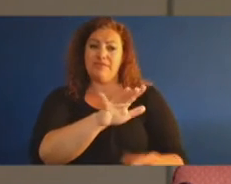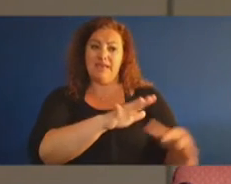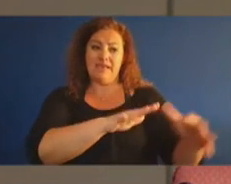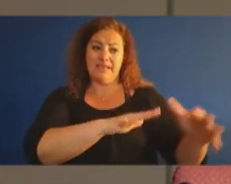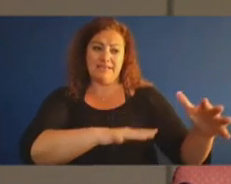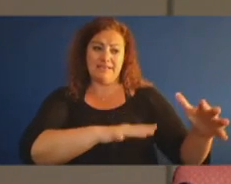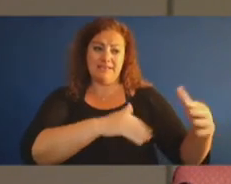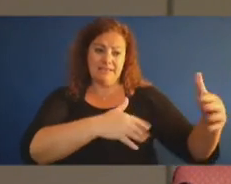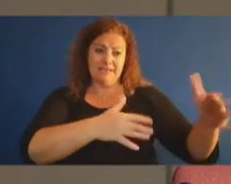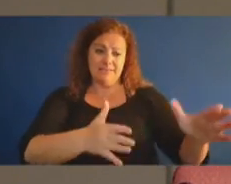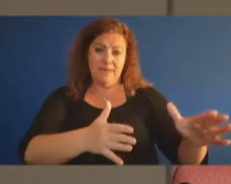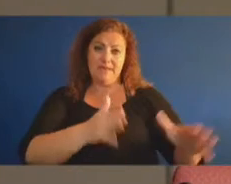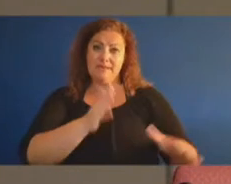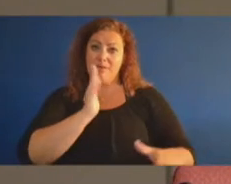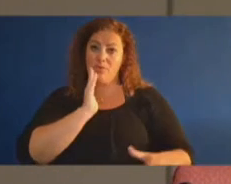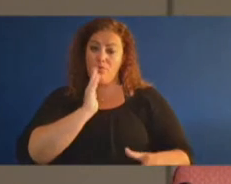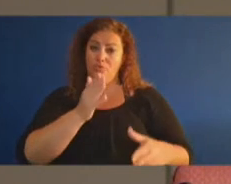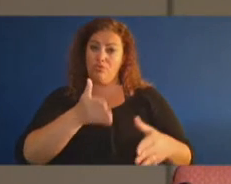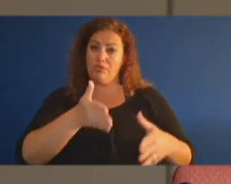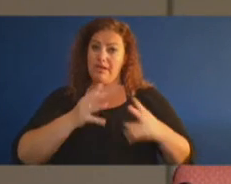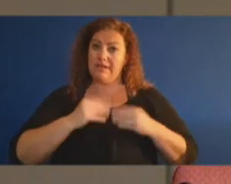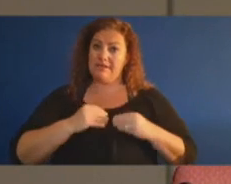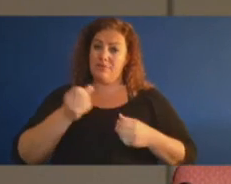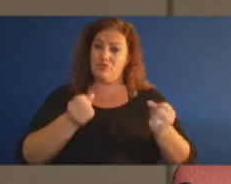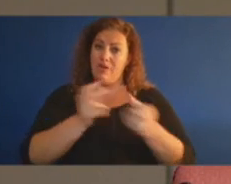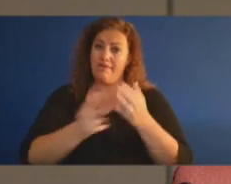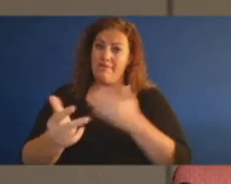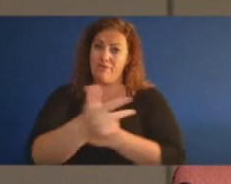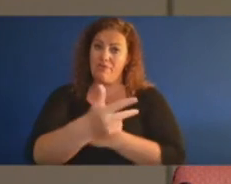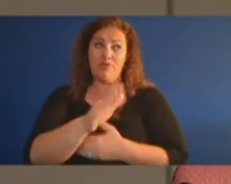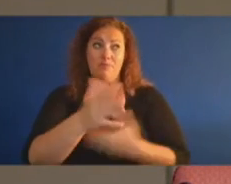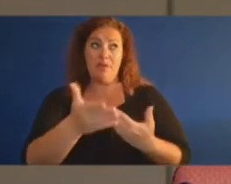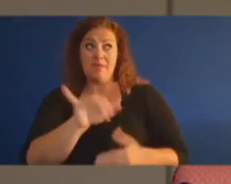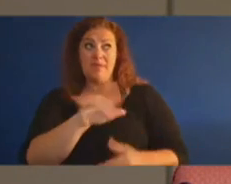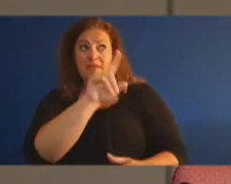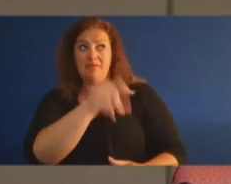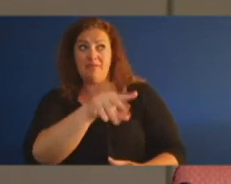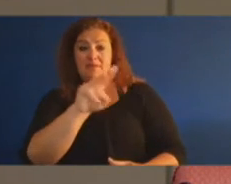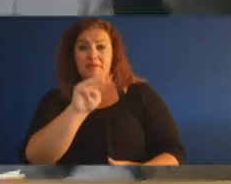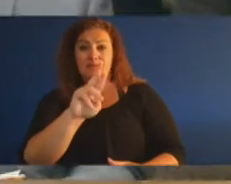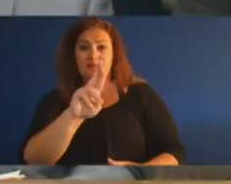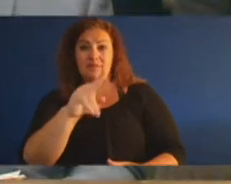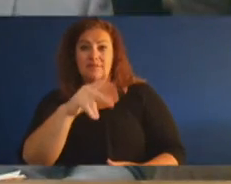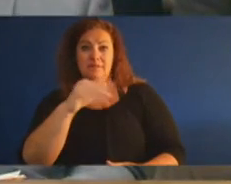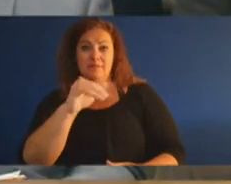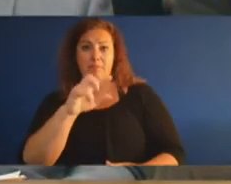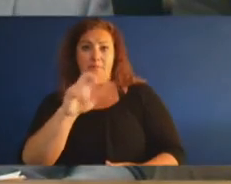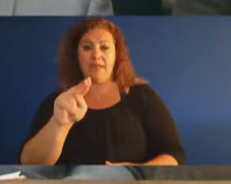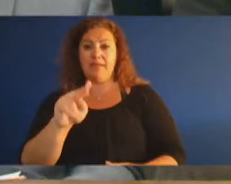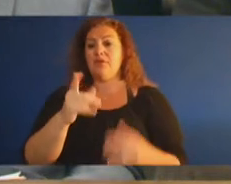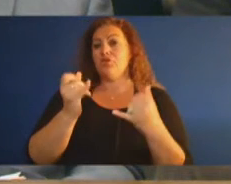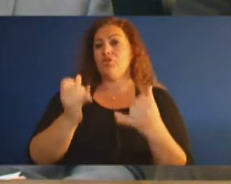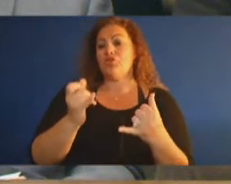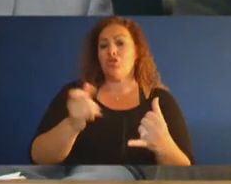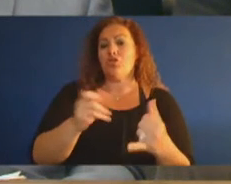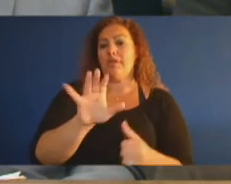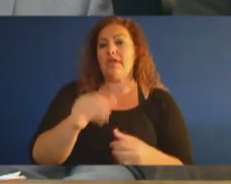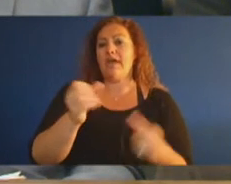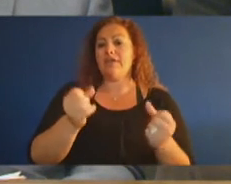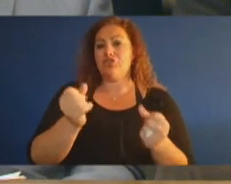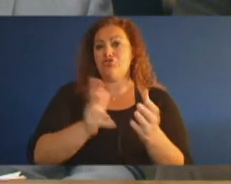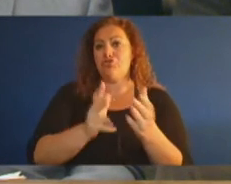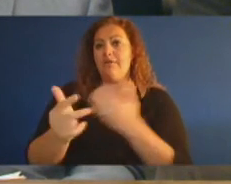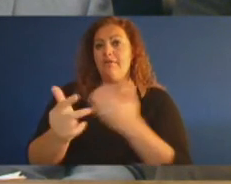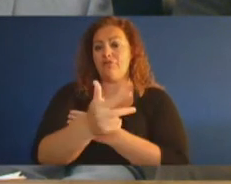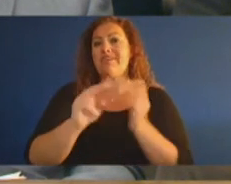drive-thru still be allowed and that might be a question for Mr peton currently the note is generally for the drive-thru the intention is